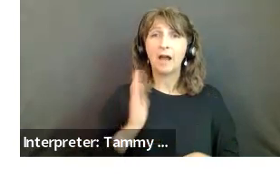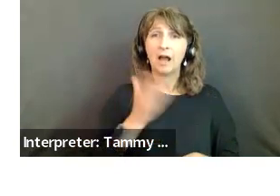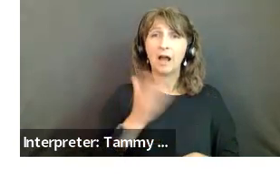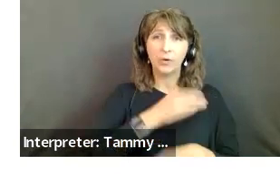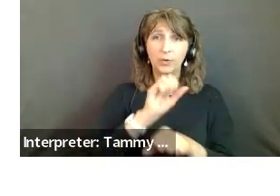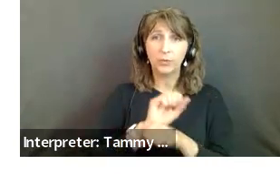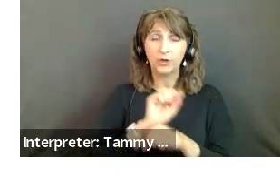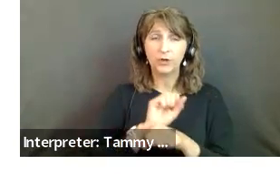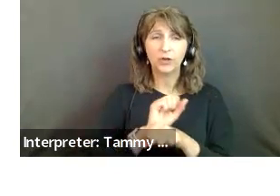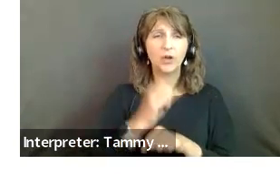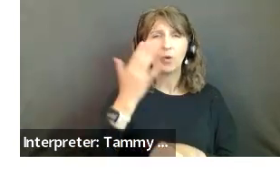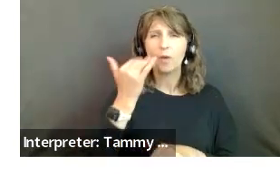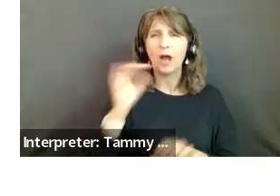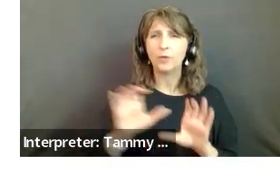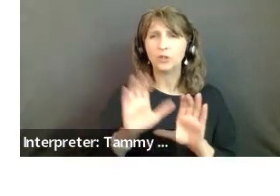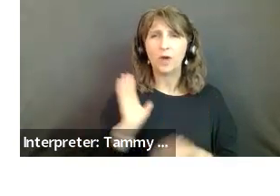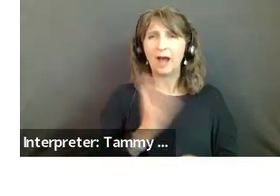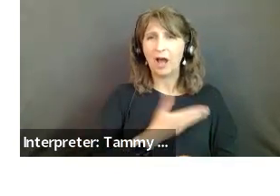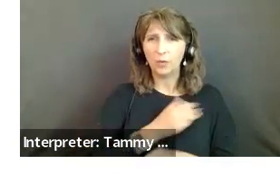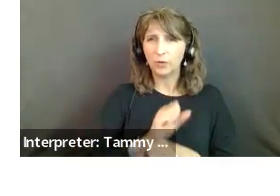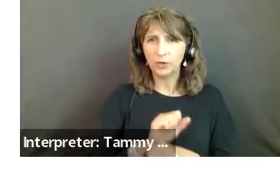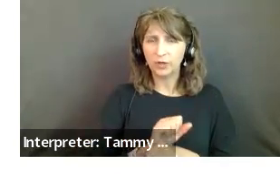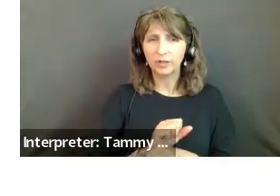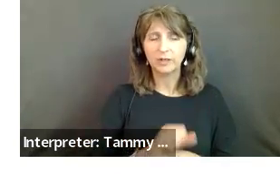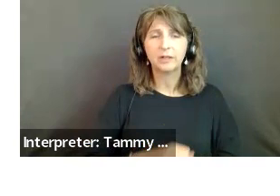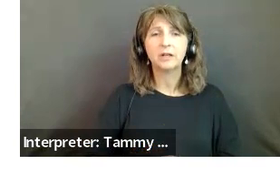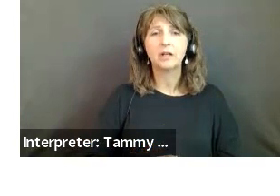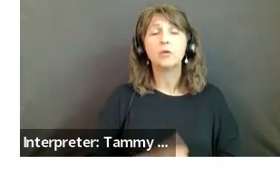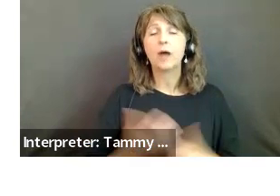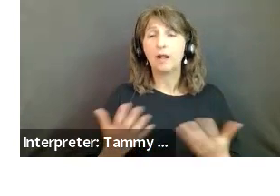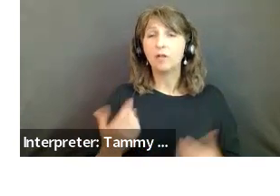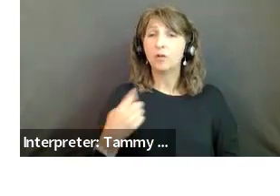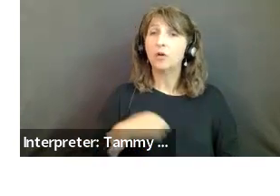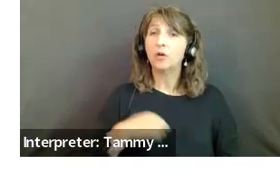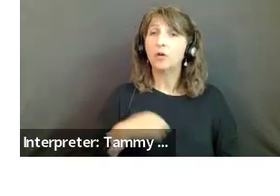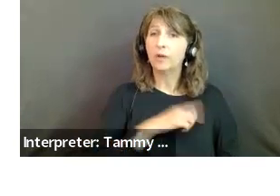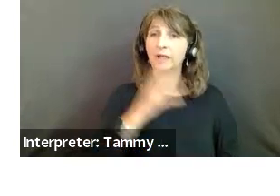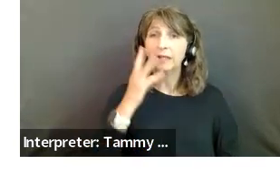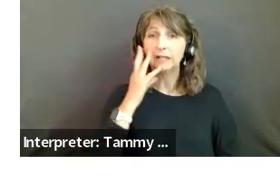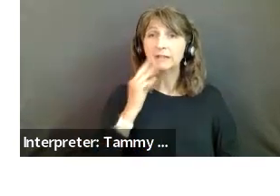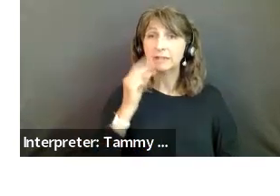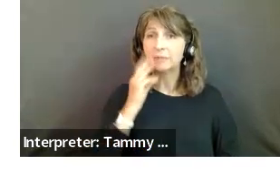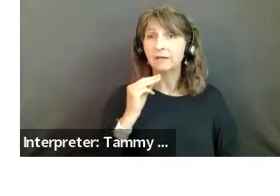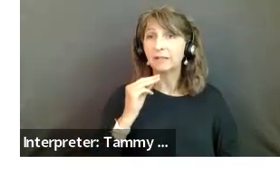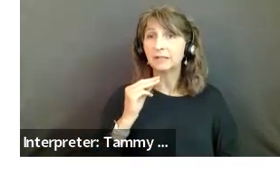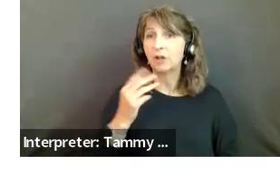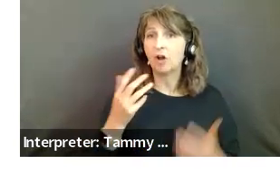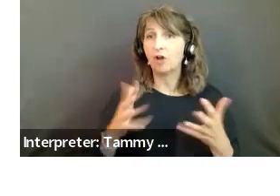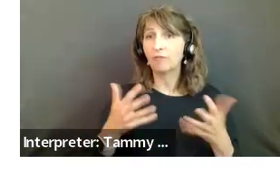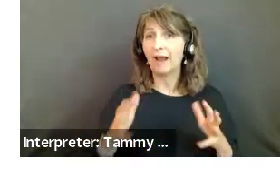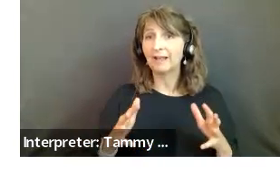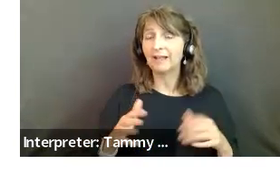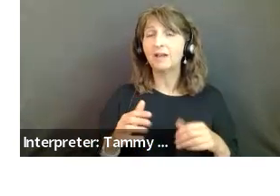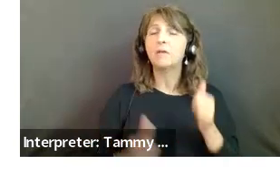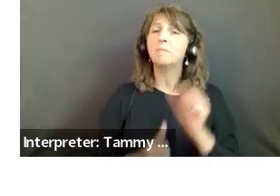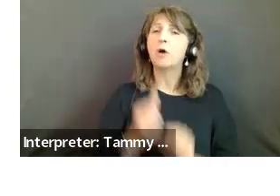So not only are we living this work, as the majority of the staff members here at Exceptional Lives have